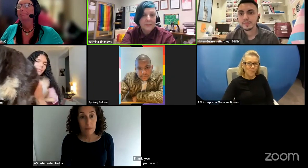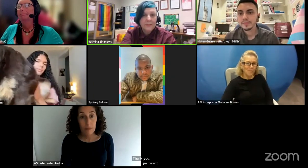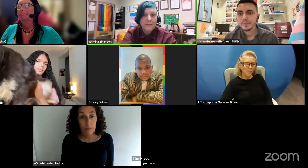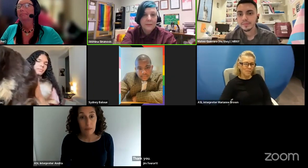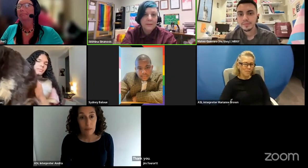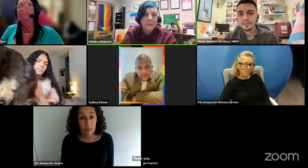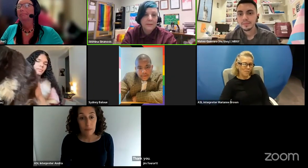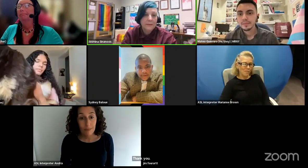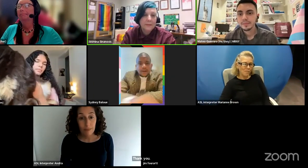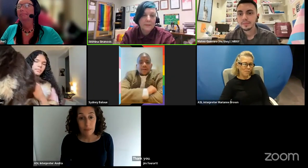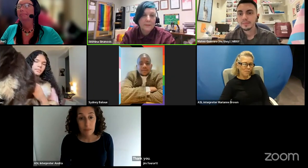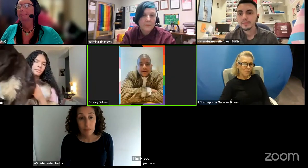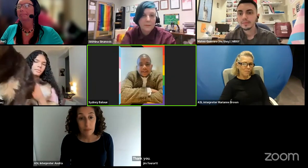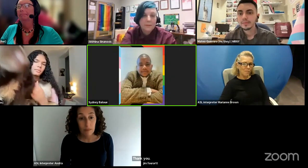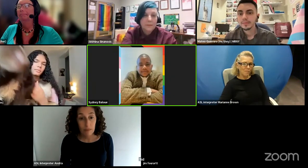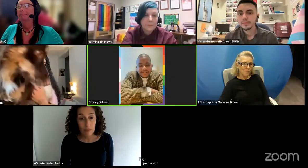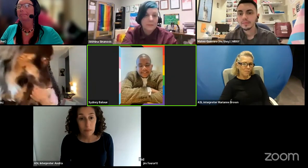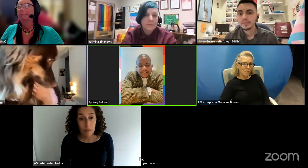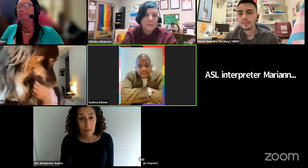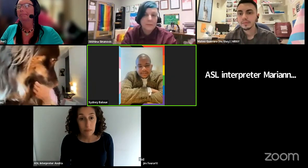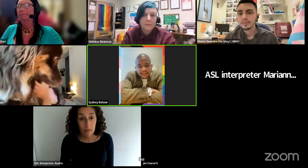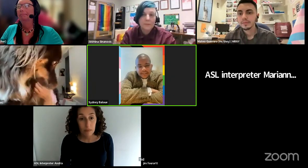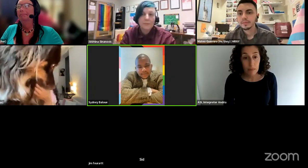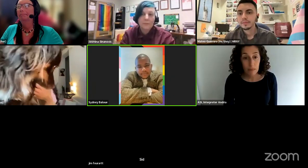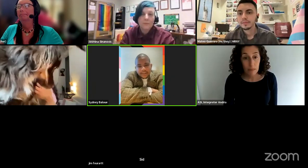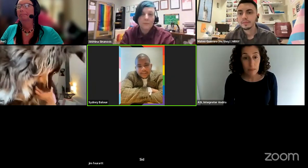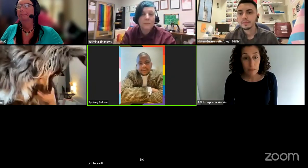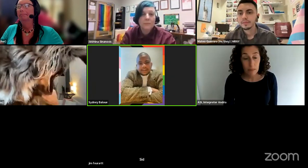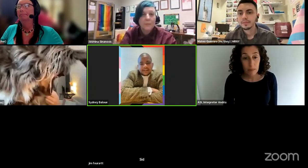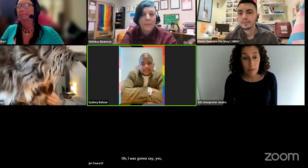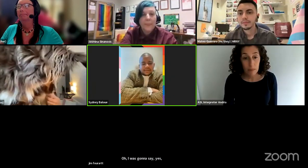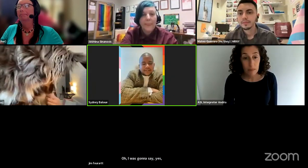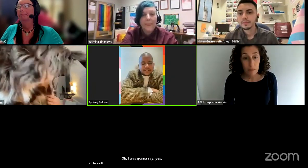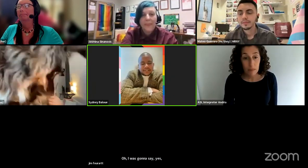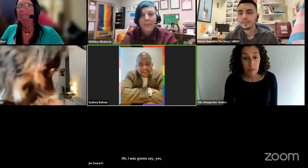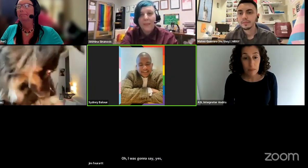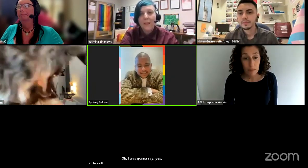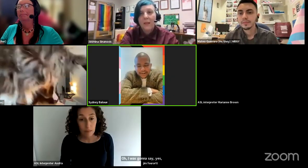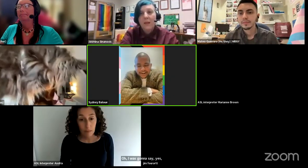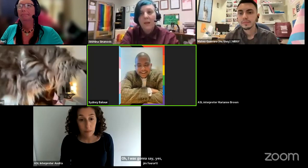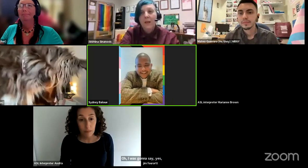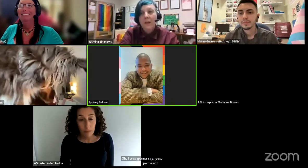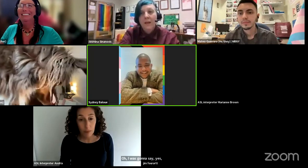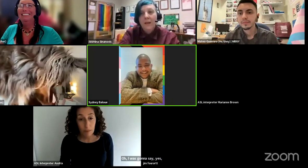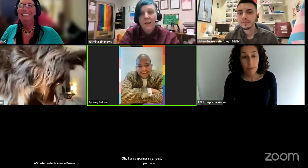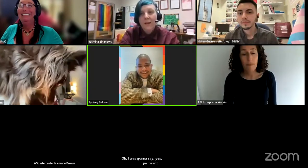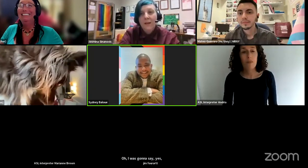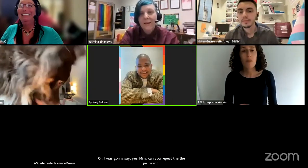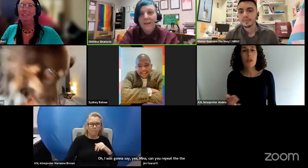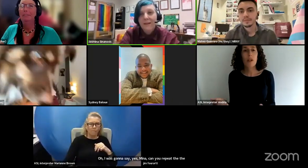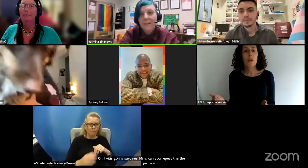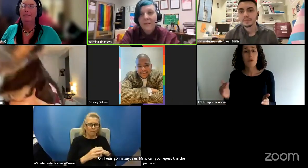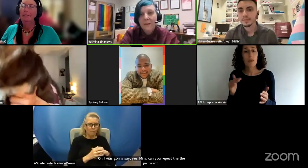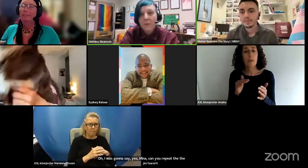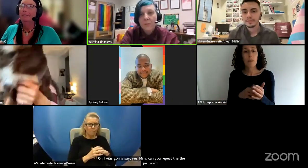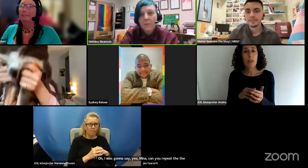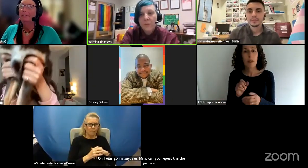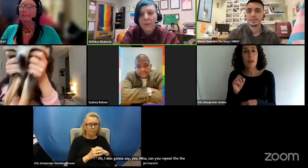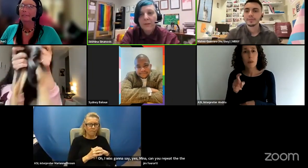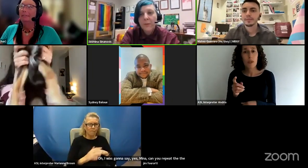Sid? Oh, I was going to say, Yasmina, could you repeat the questions again? Sorry.